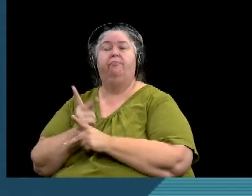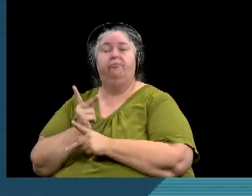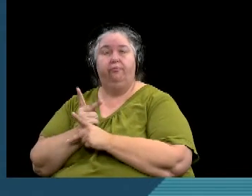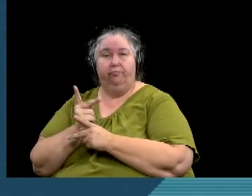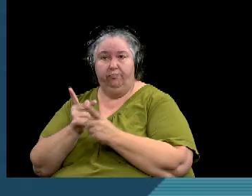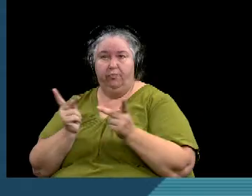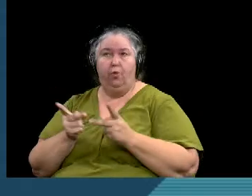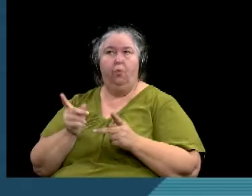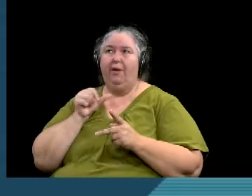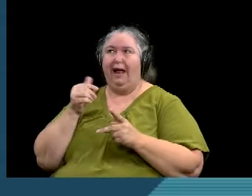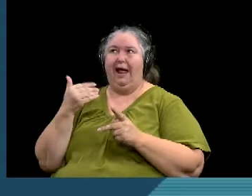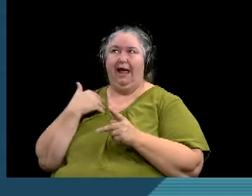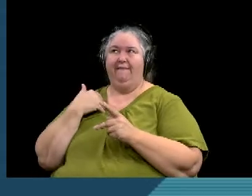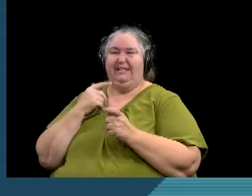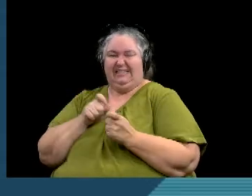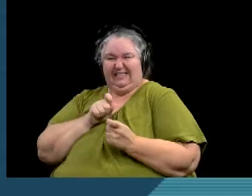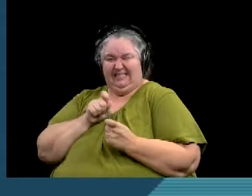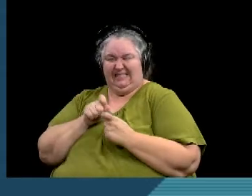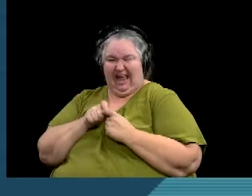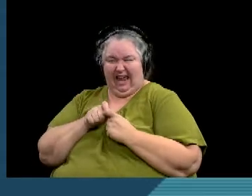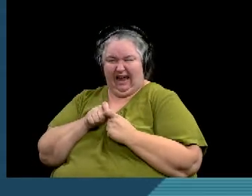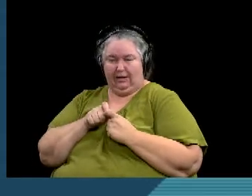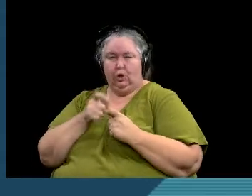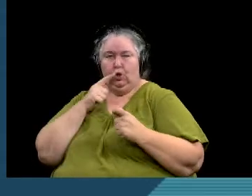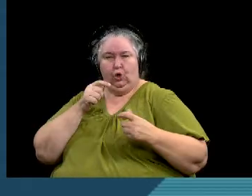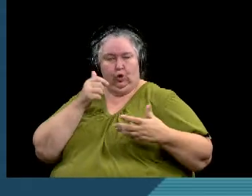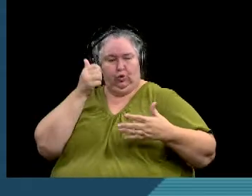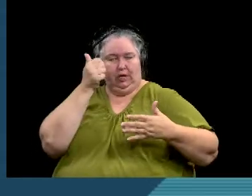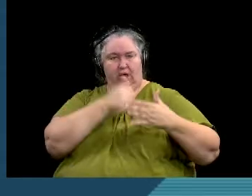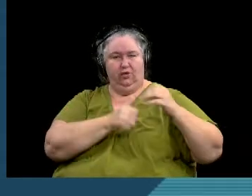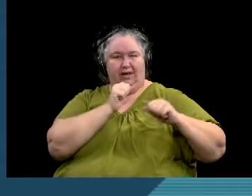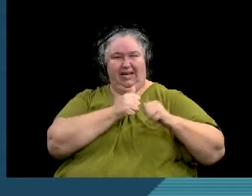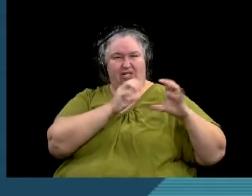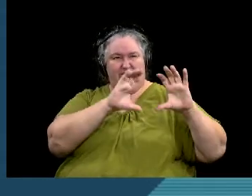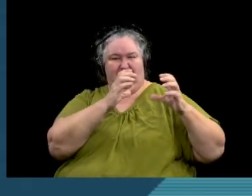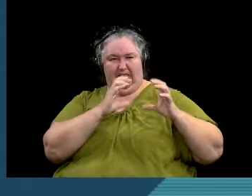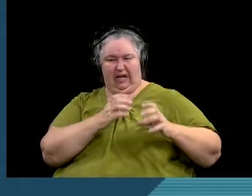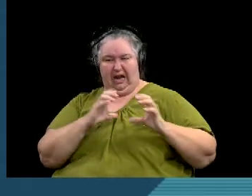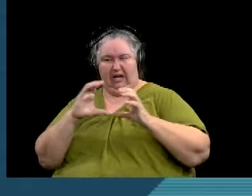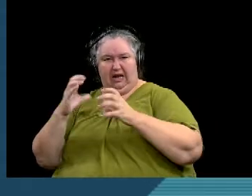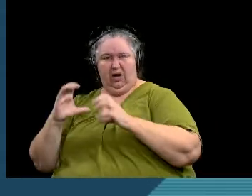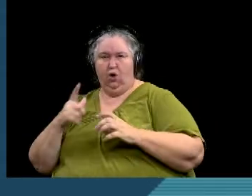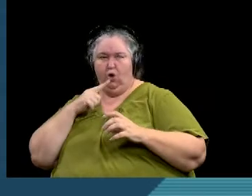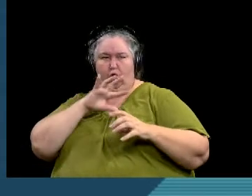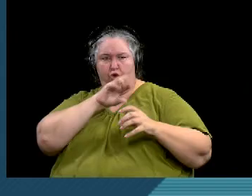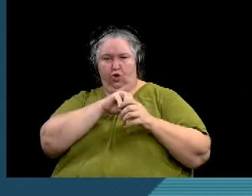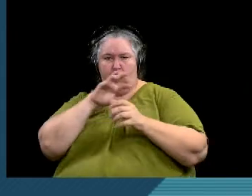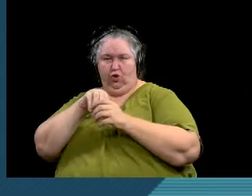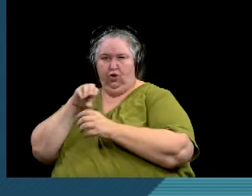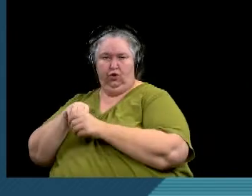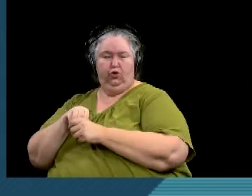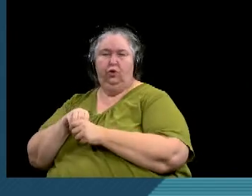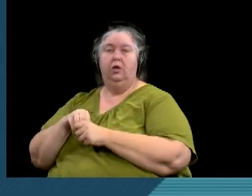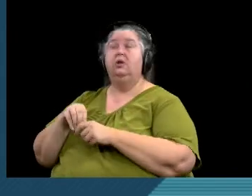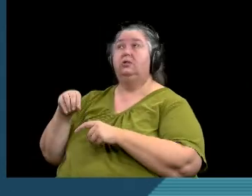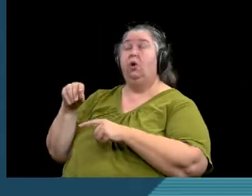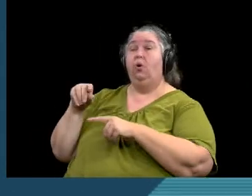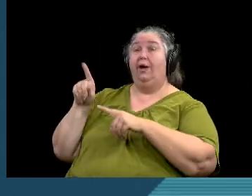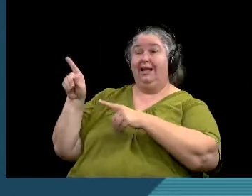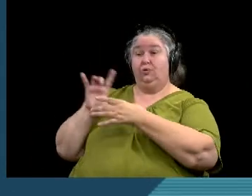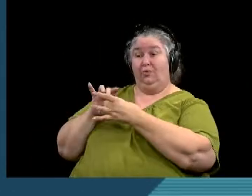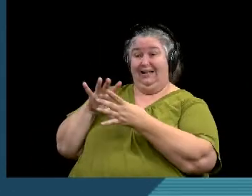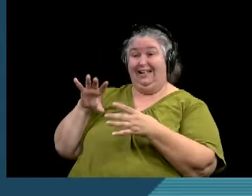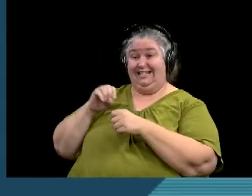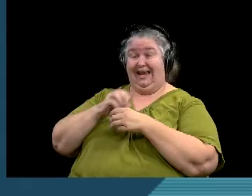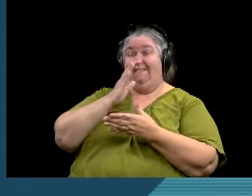categories just yet. So as I mentioned, the availability of the vaccine is being released in phases. And to start, we are looking at healthcare workers